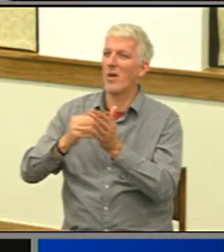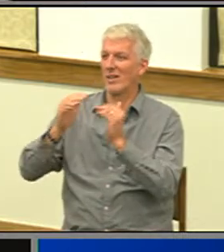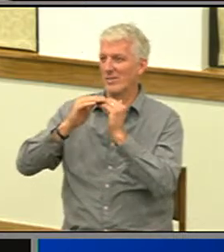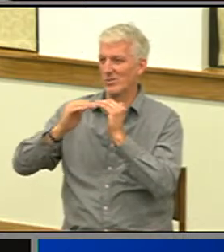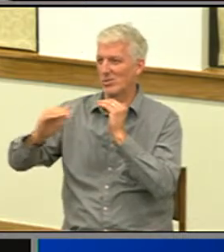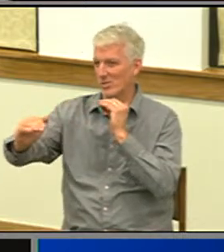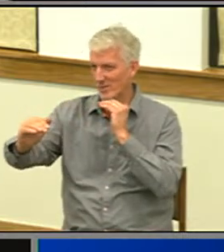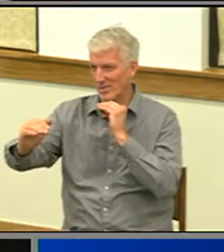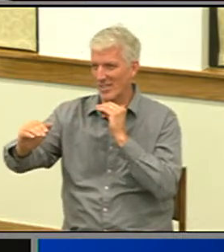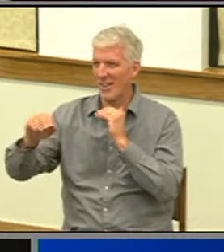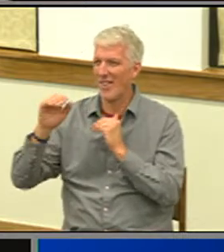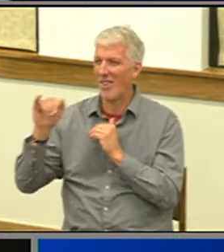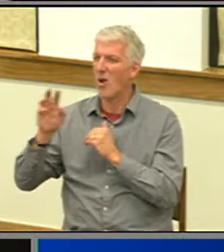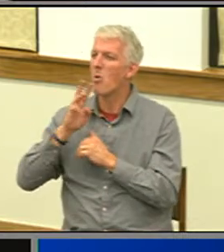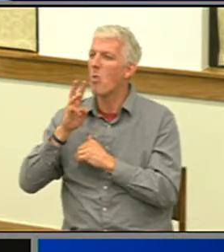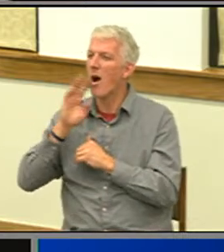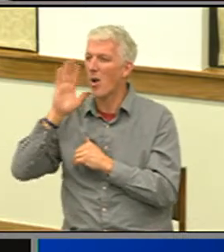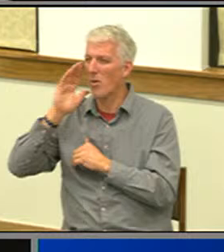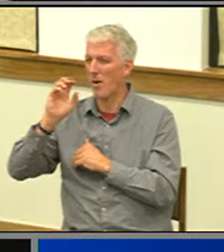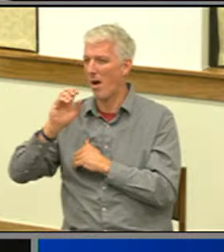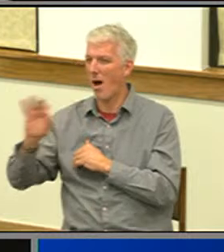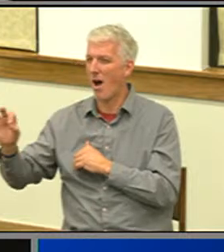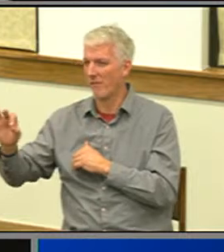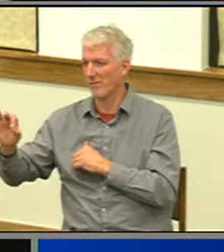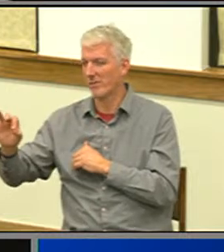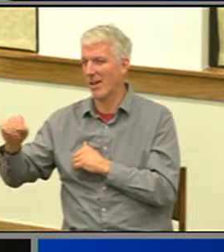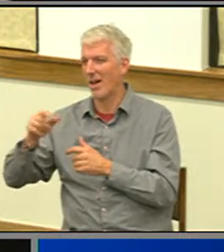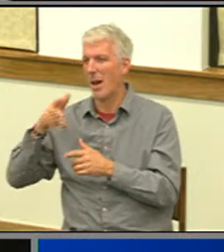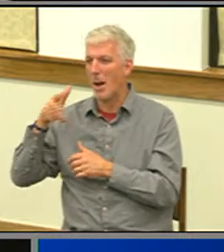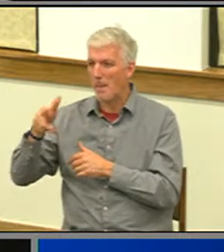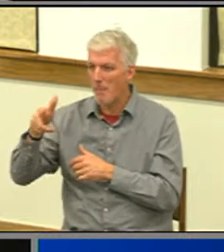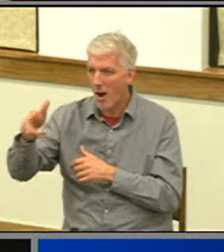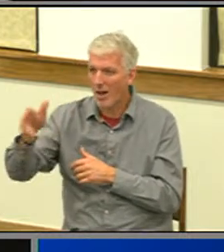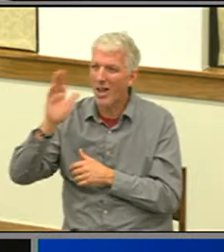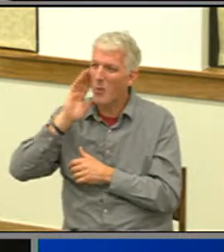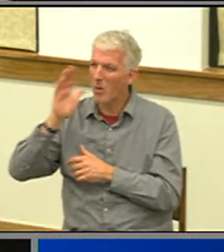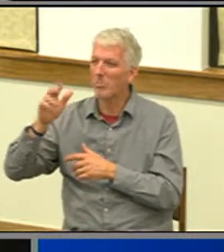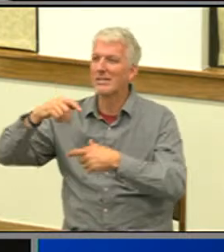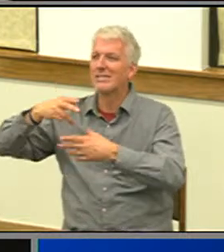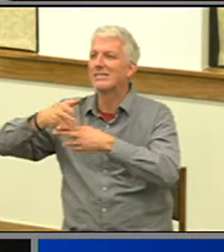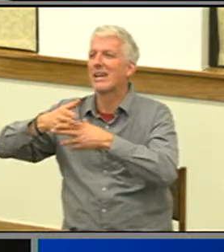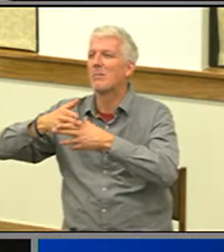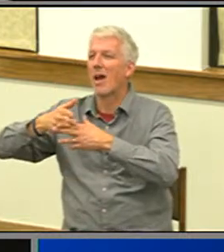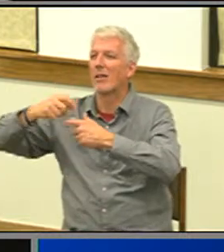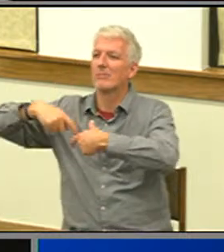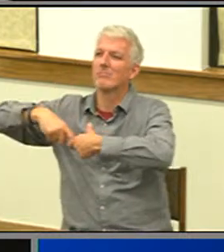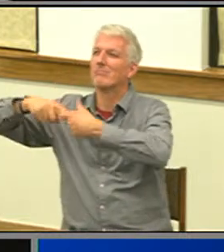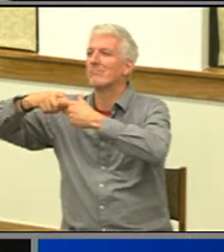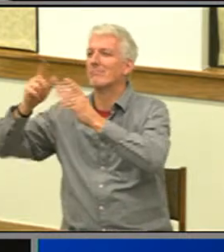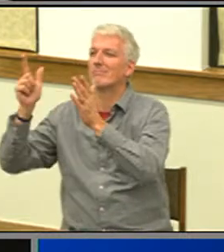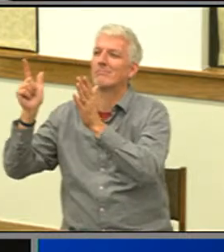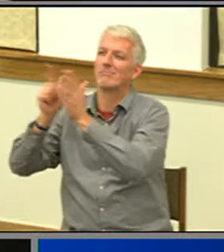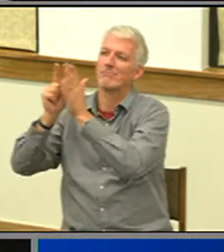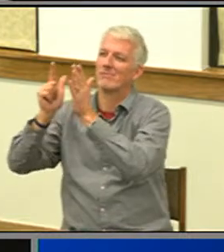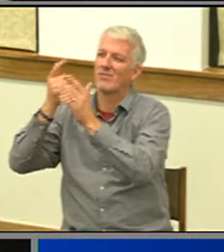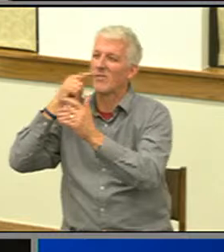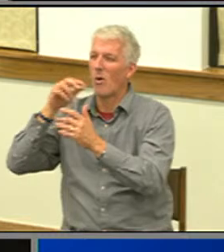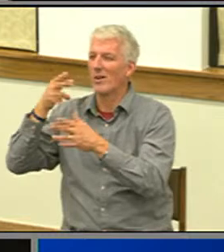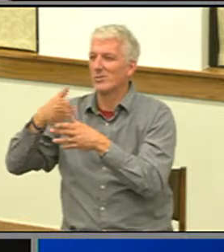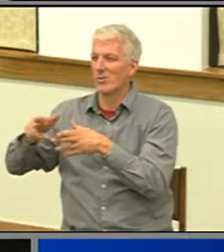The irrigation should be turned off, and parking and access to the street will be temporarily restricted during applications.